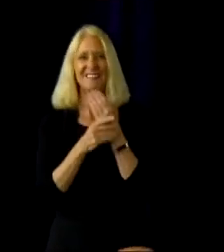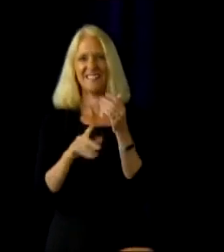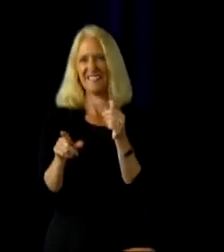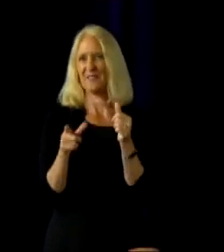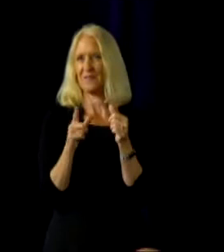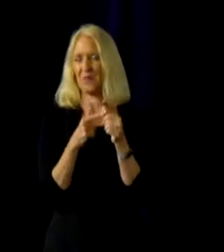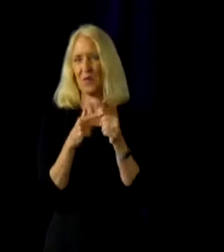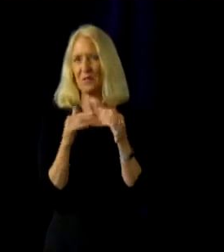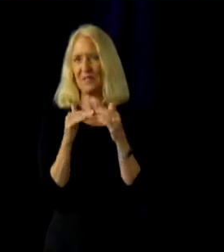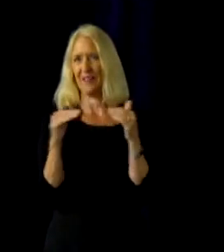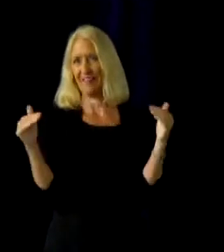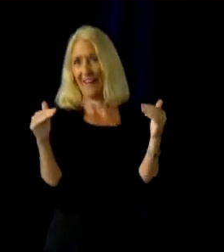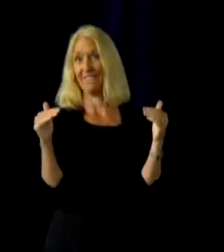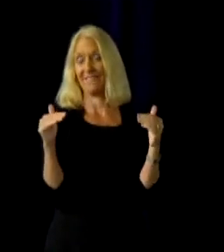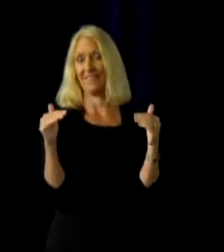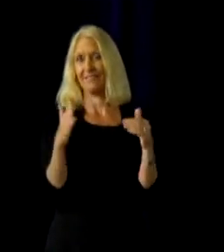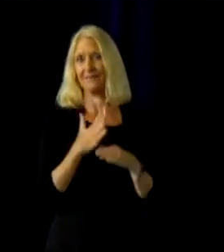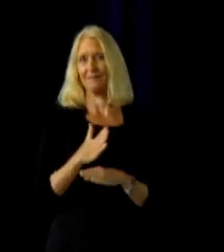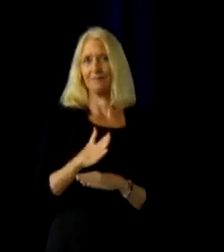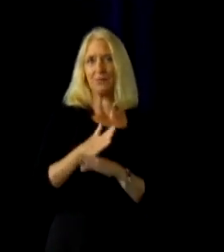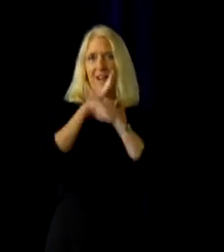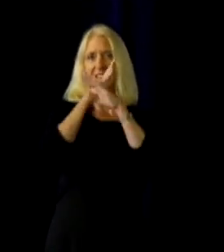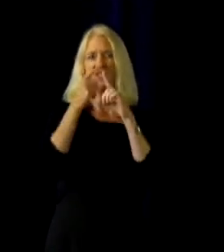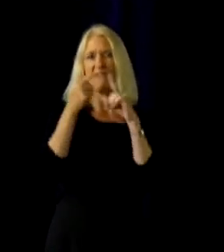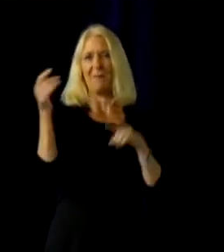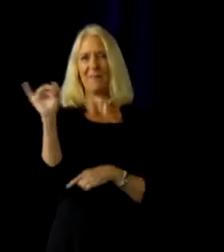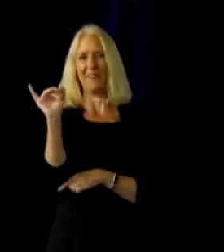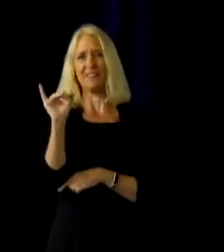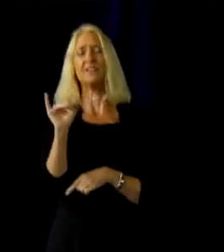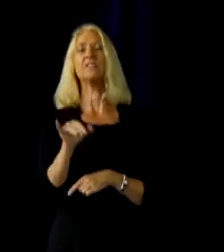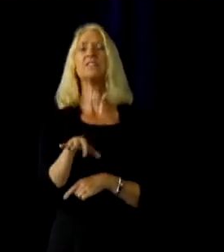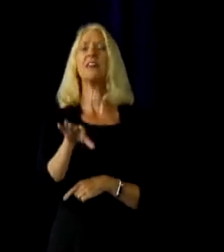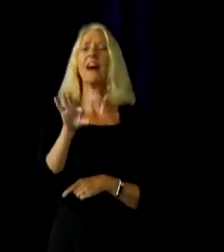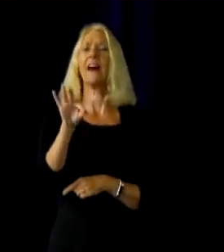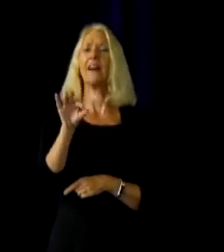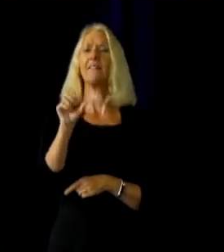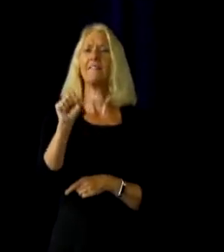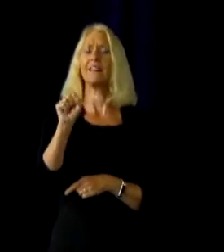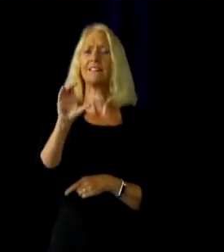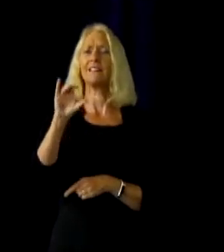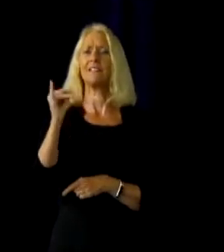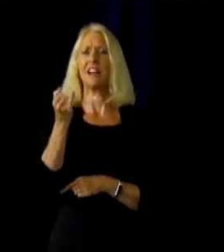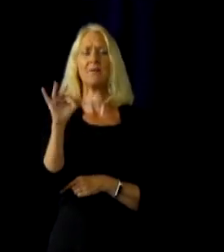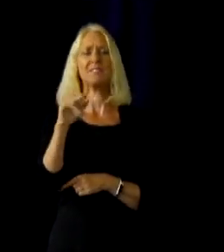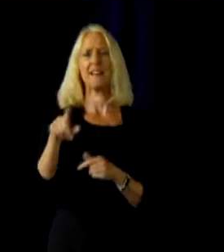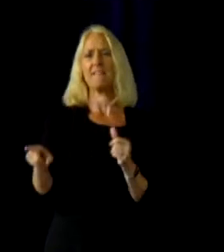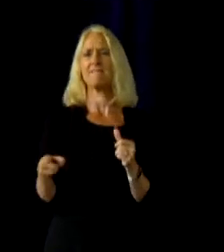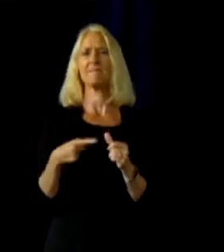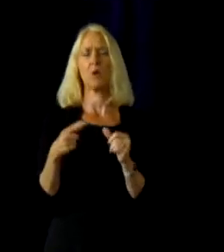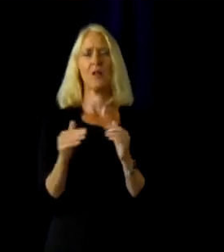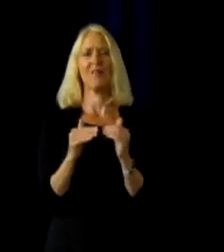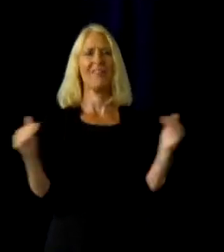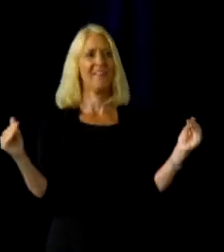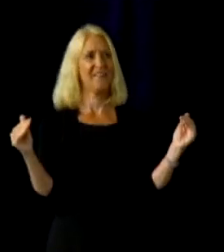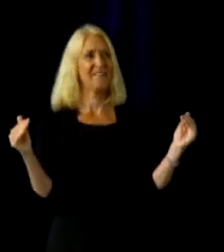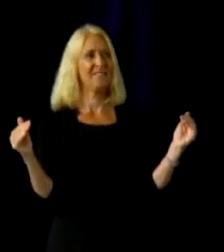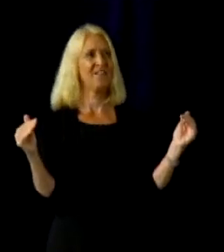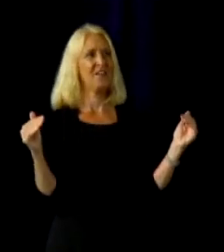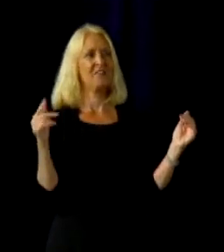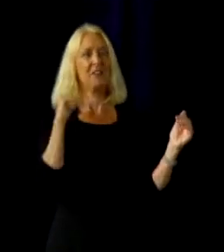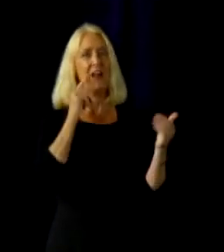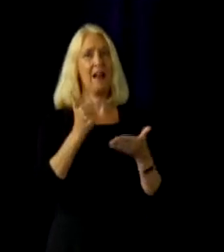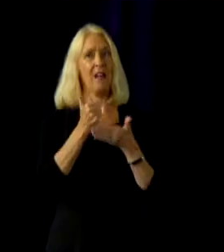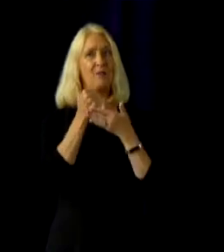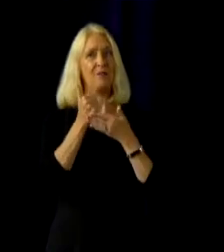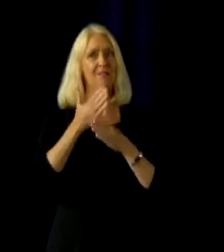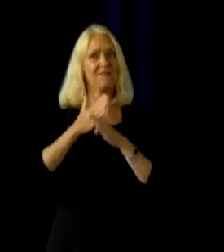against infection. So FSCJ for me was a first line of defense from poverty.